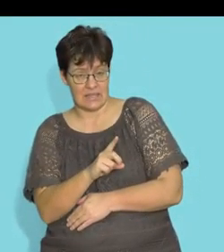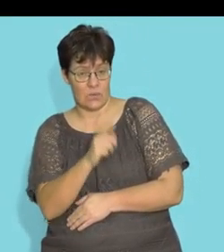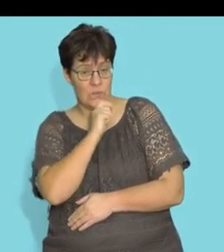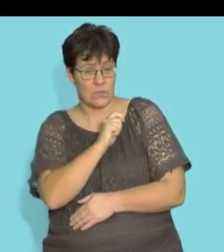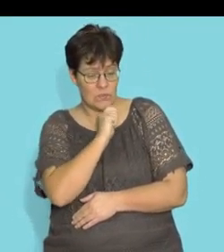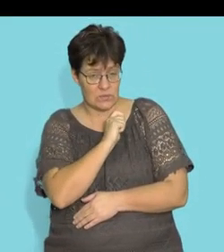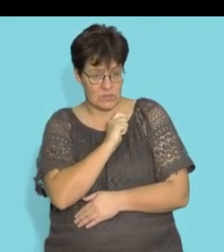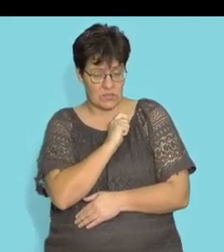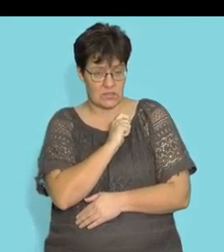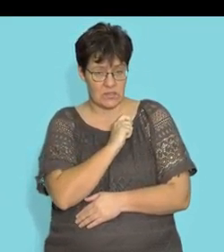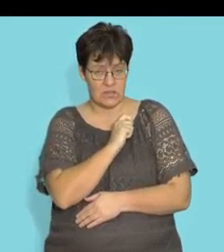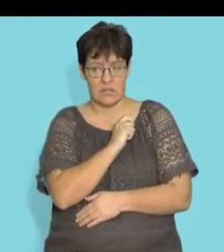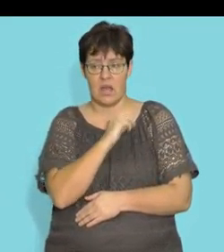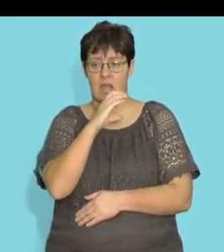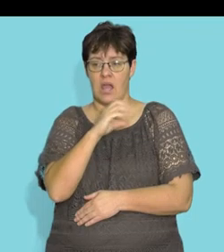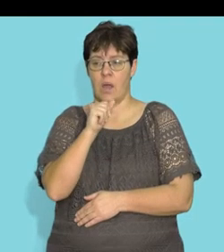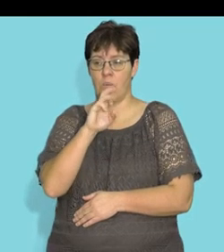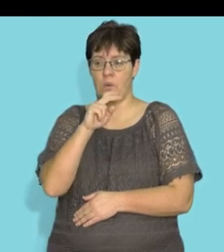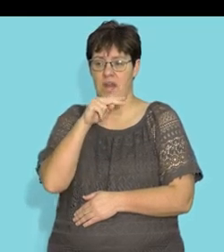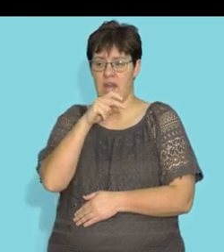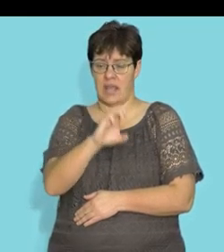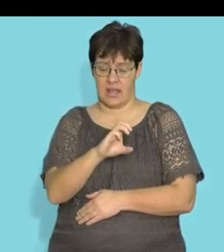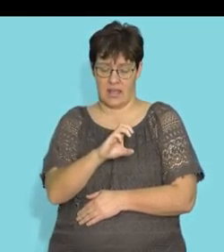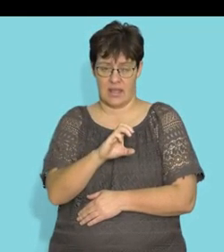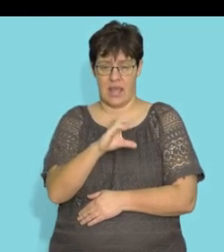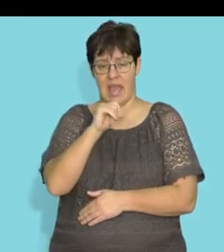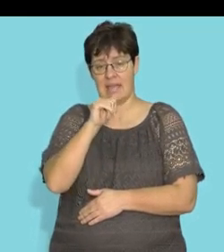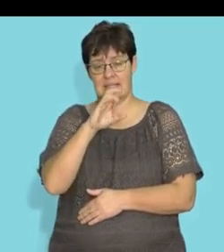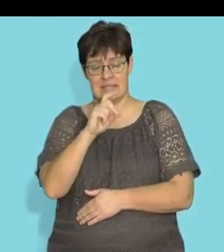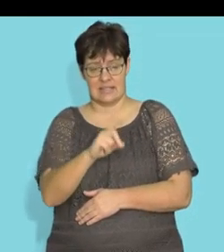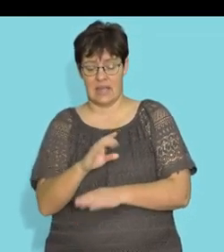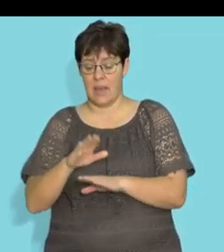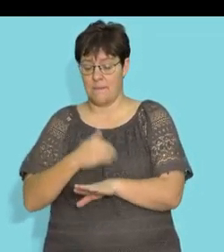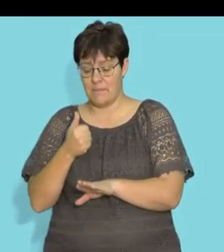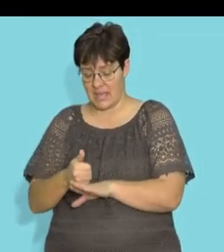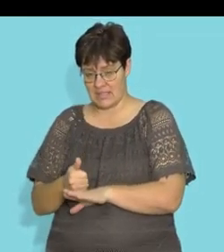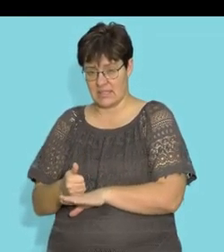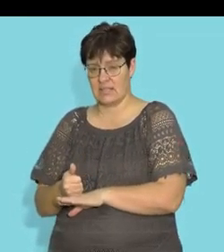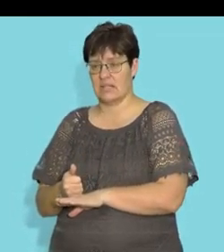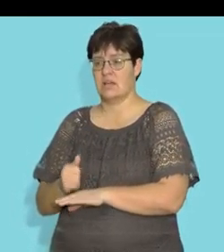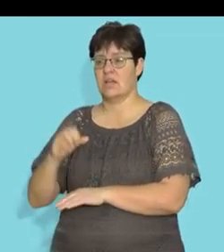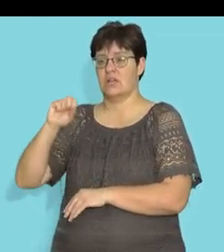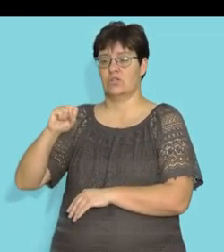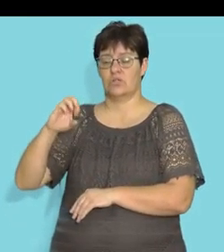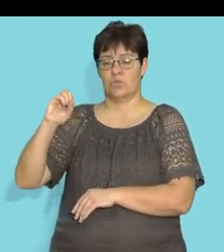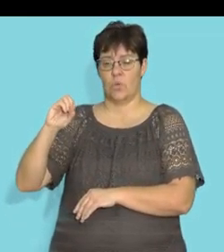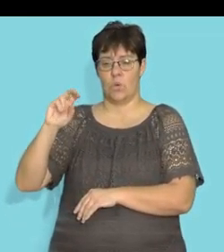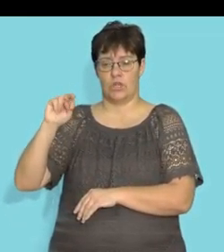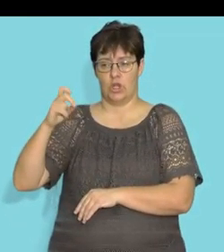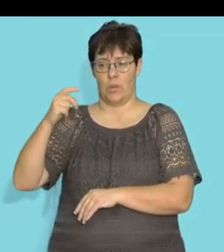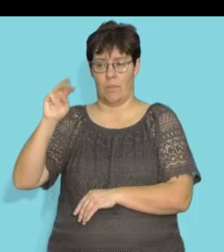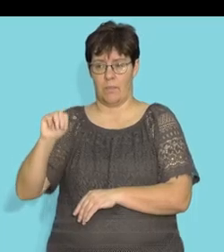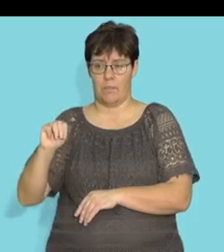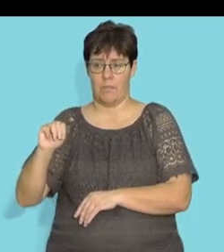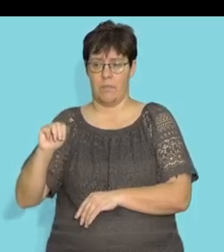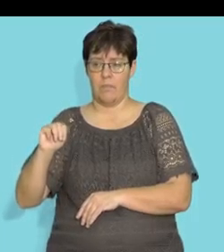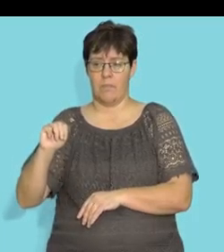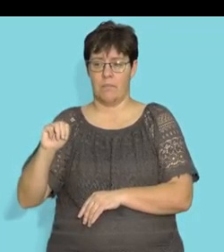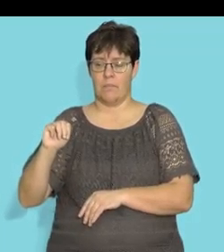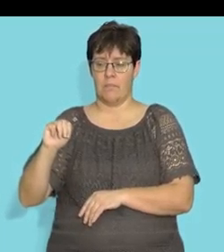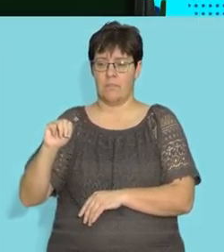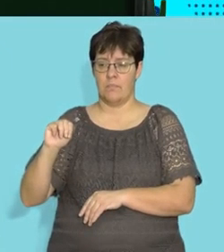here must have sodium in, and the acid here must have carbonate in.